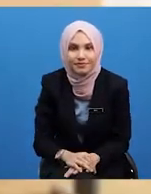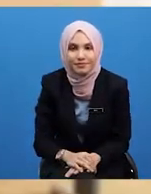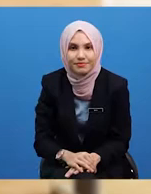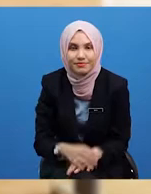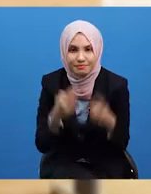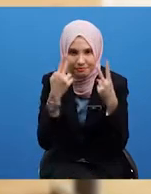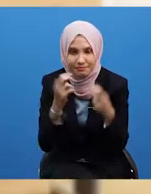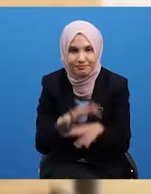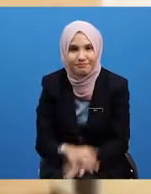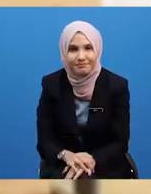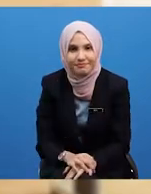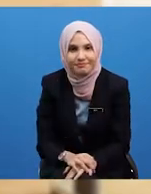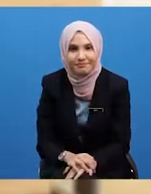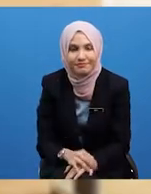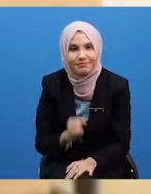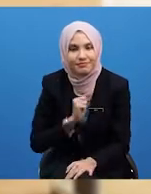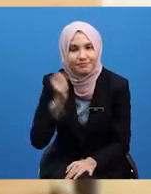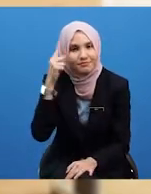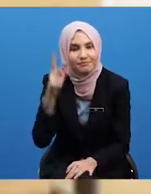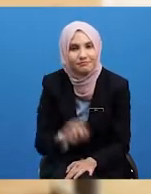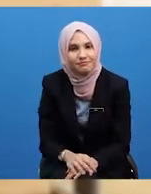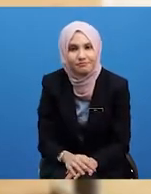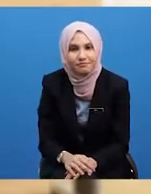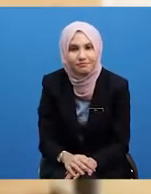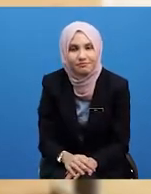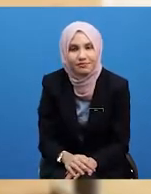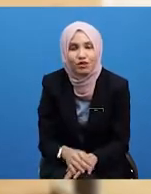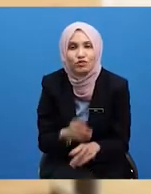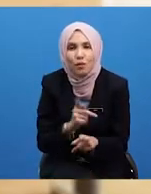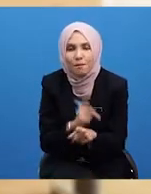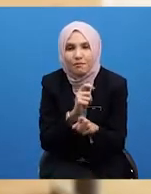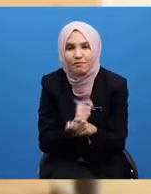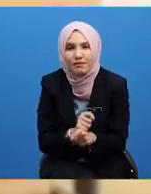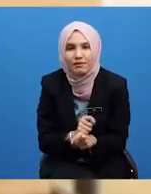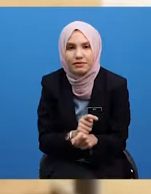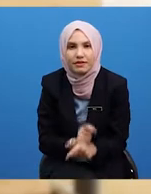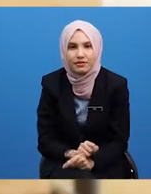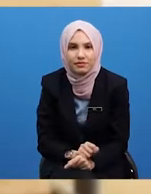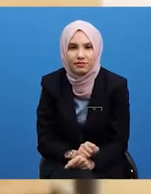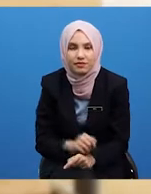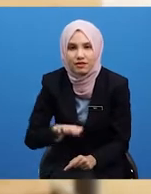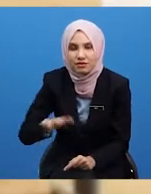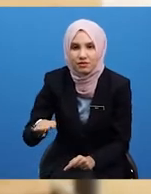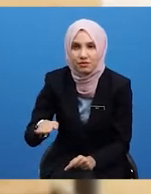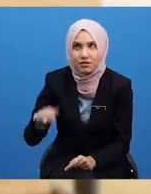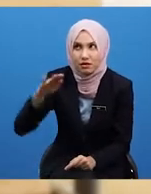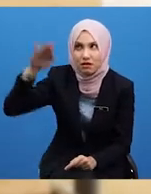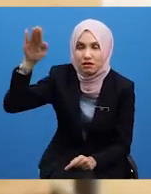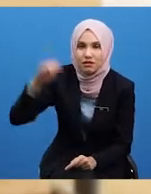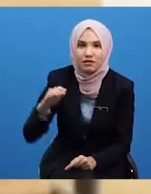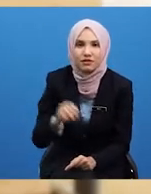Sad, isn't it? I think parents and guardians should protect their children because as adults, they